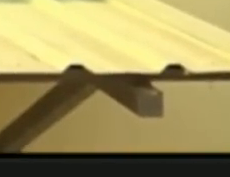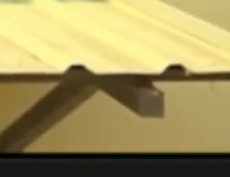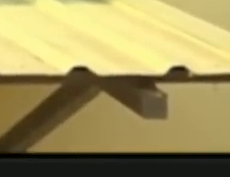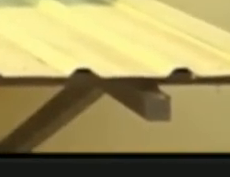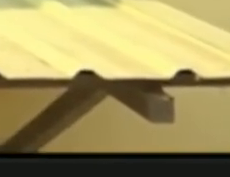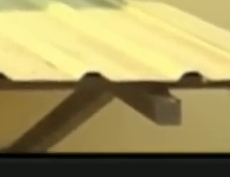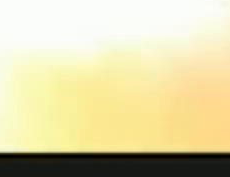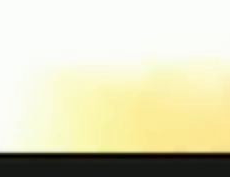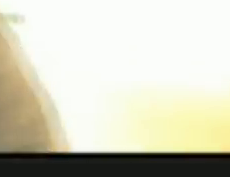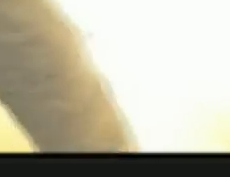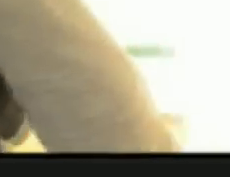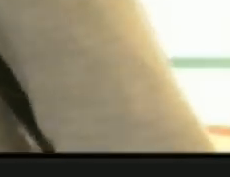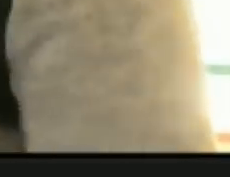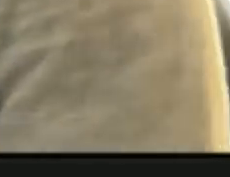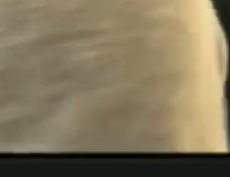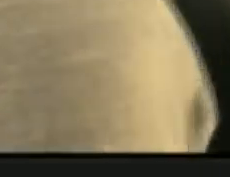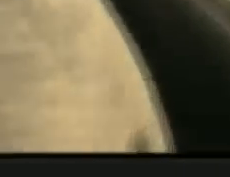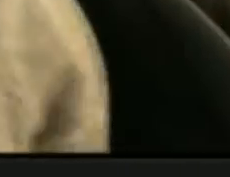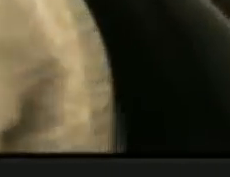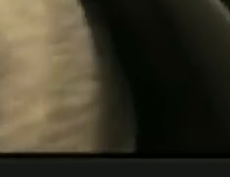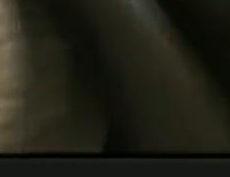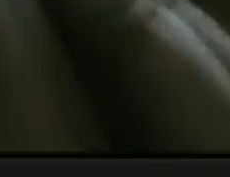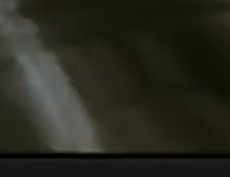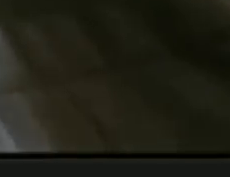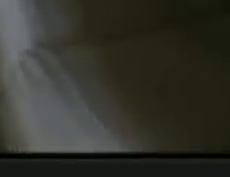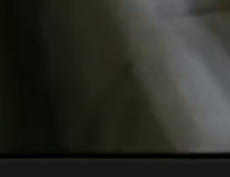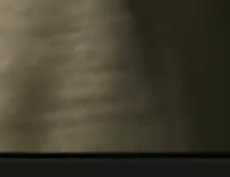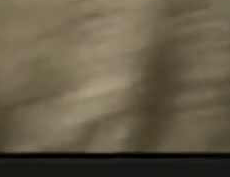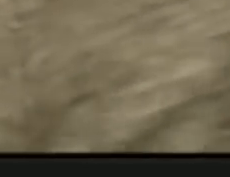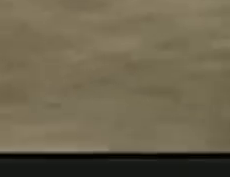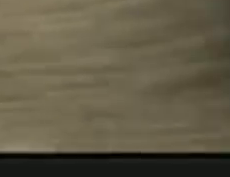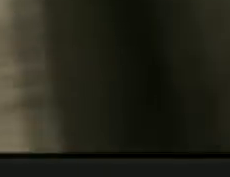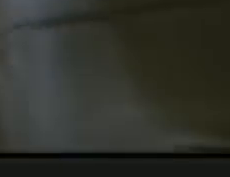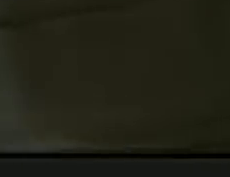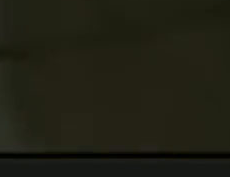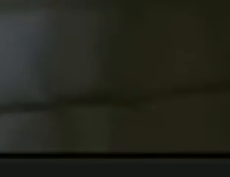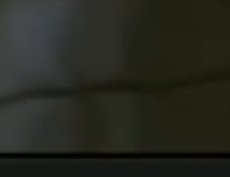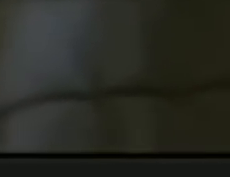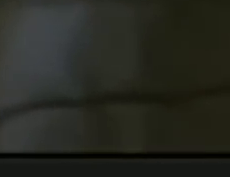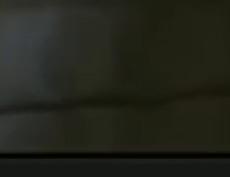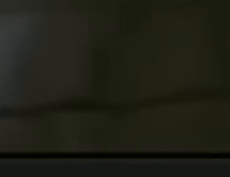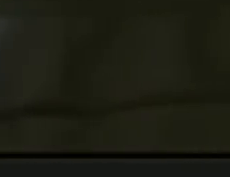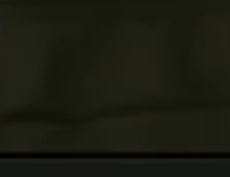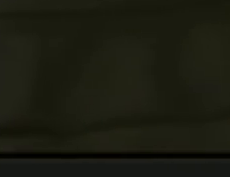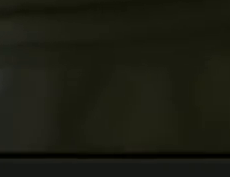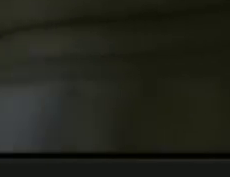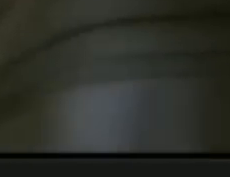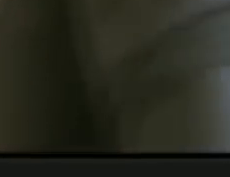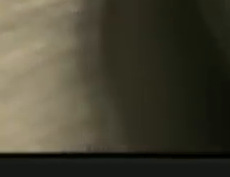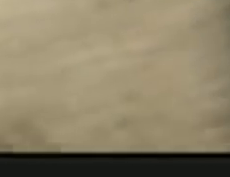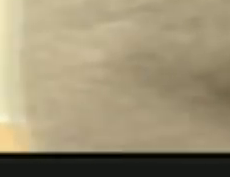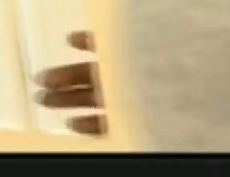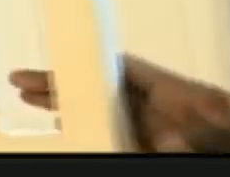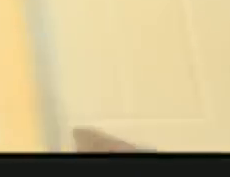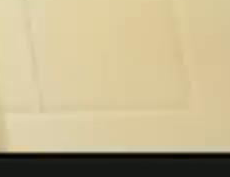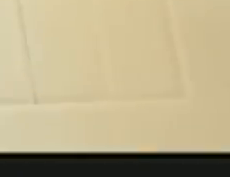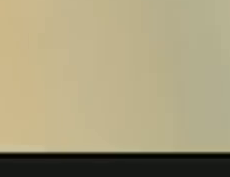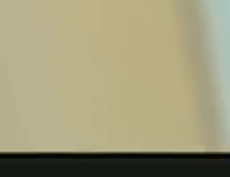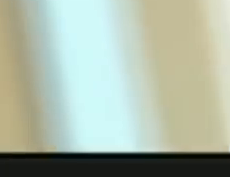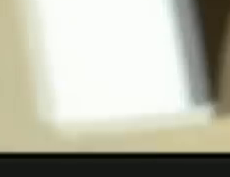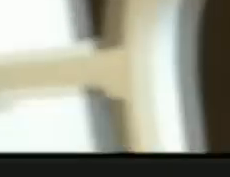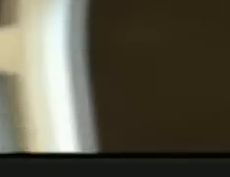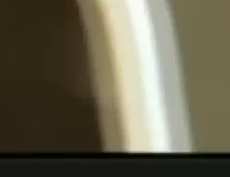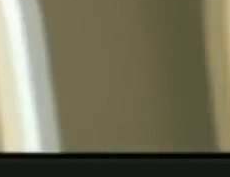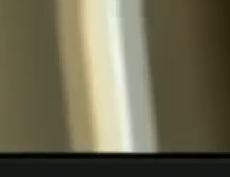his first session with his first client of the day. This is his third session. The time is 10 a.m.